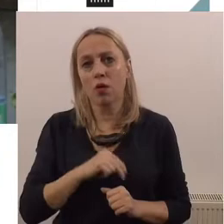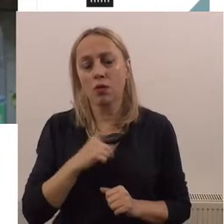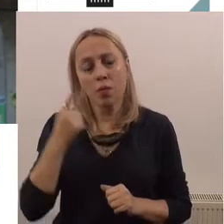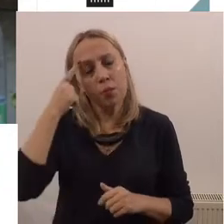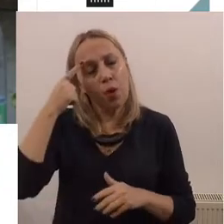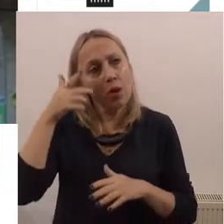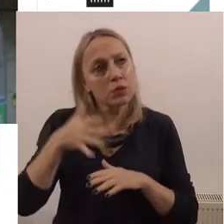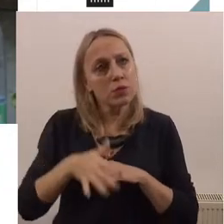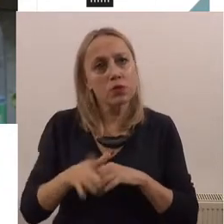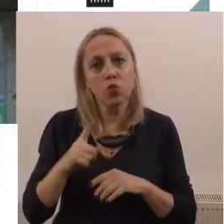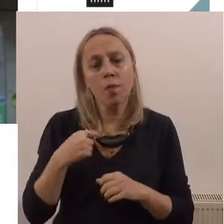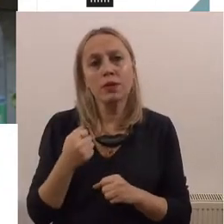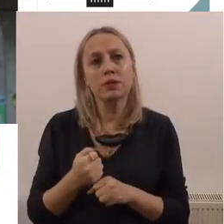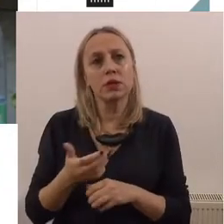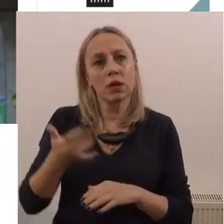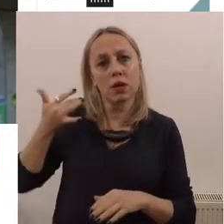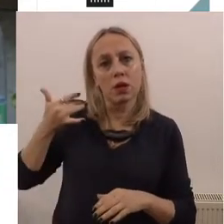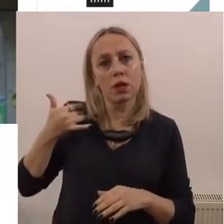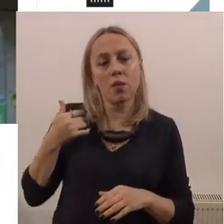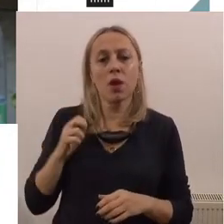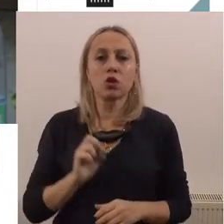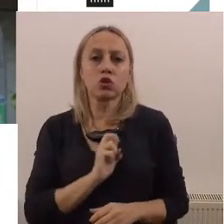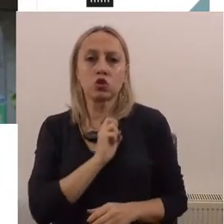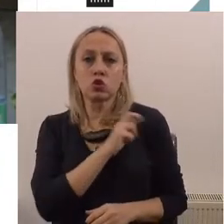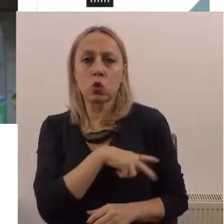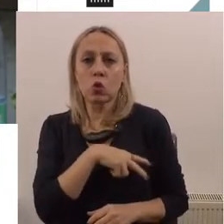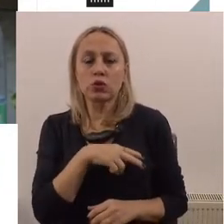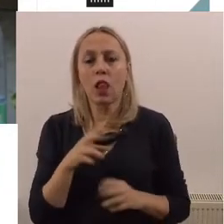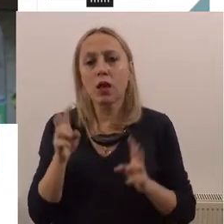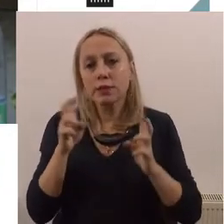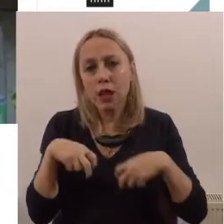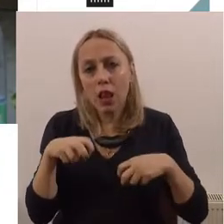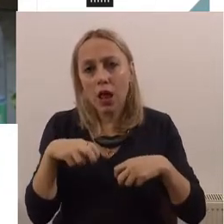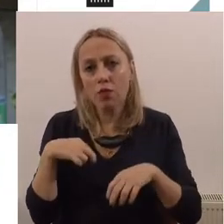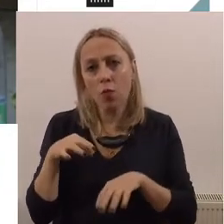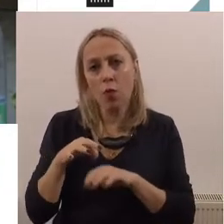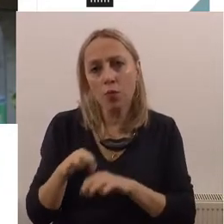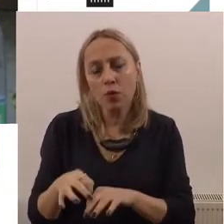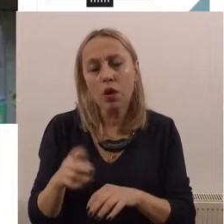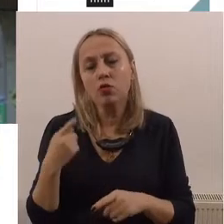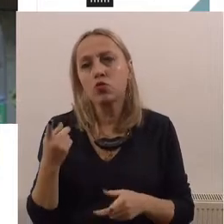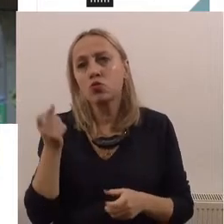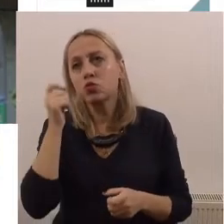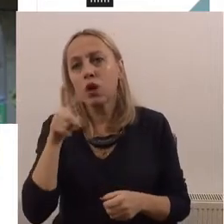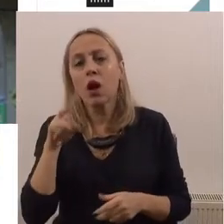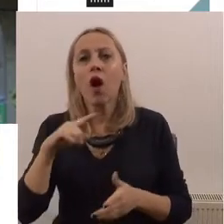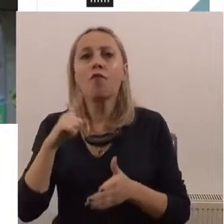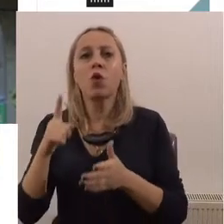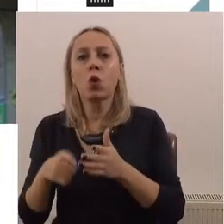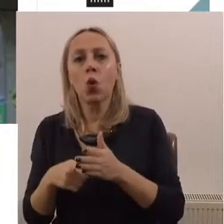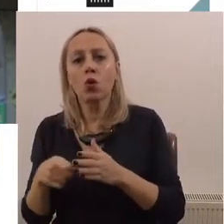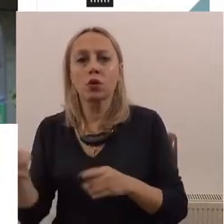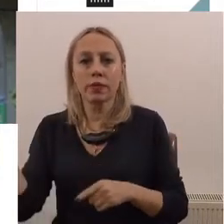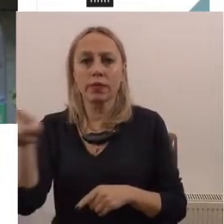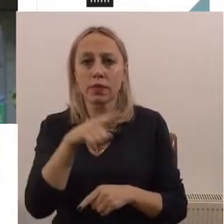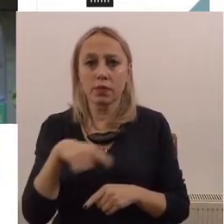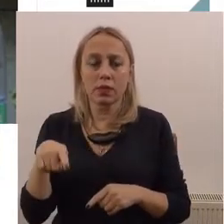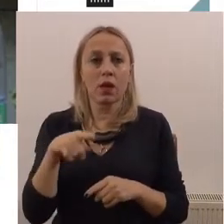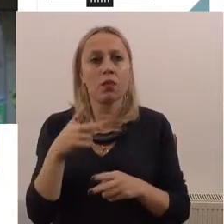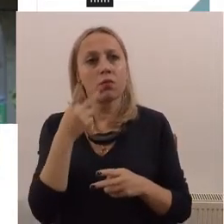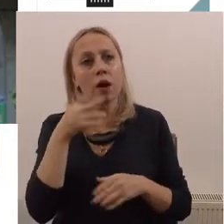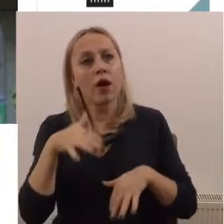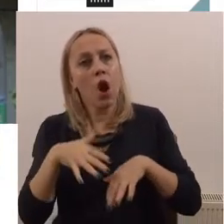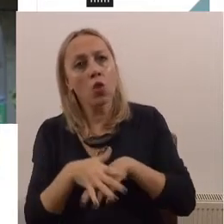2020, we arranged a sociological survey because we wanted to know how